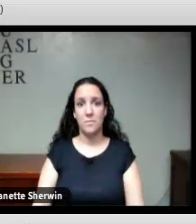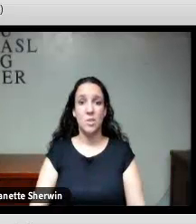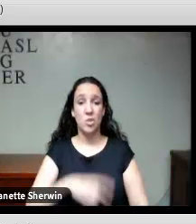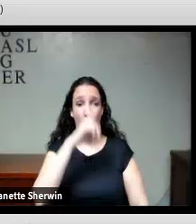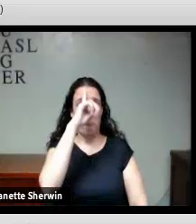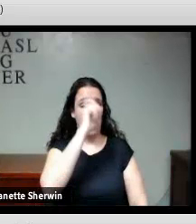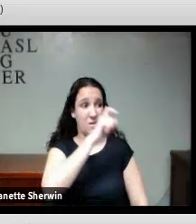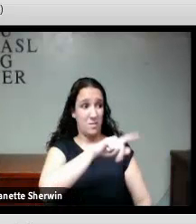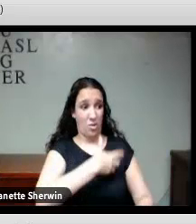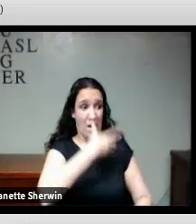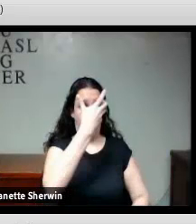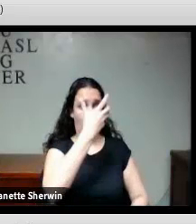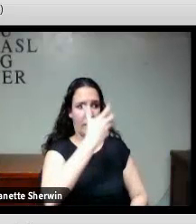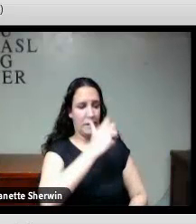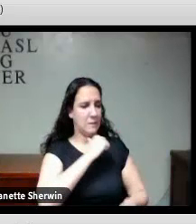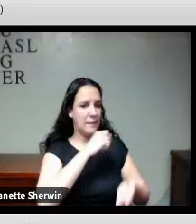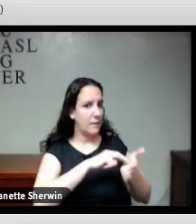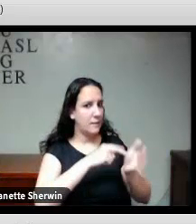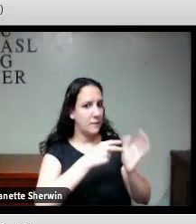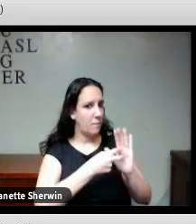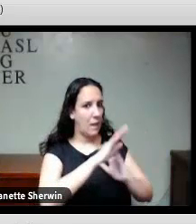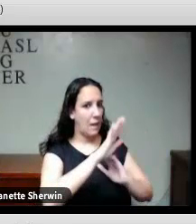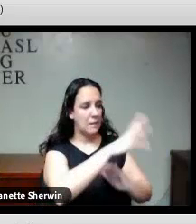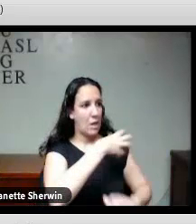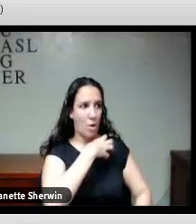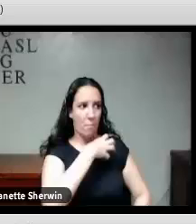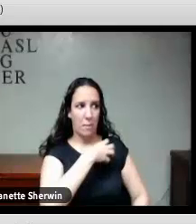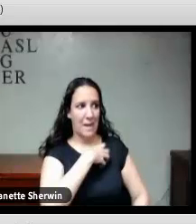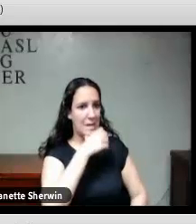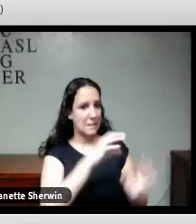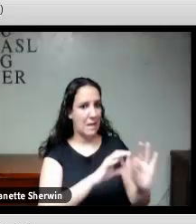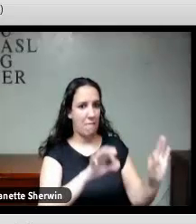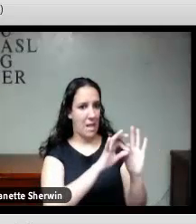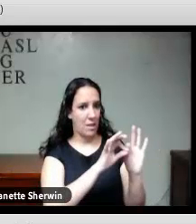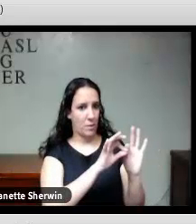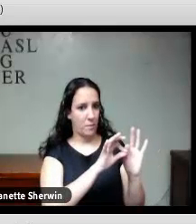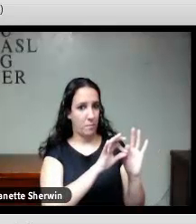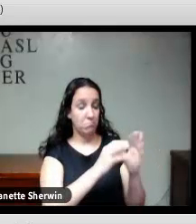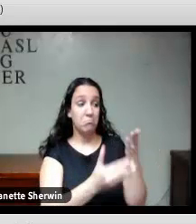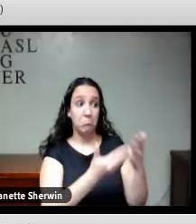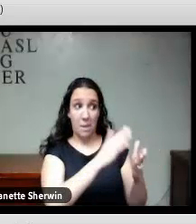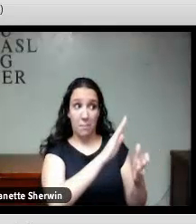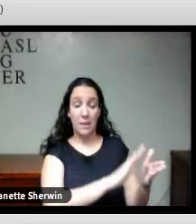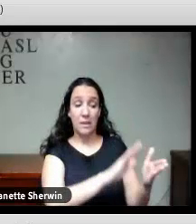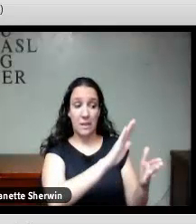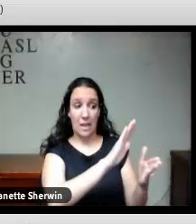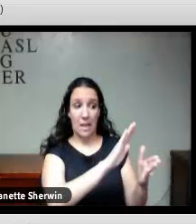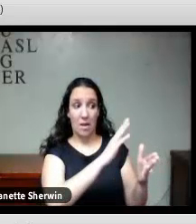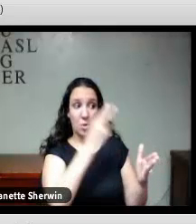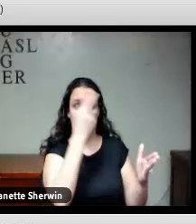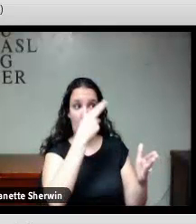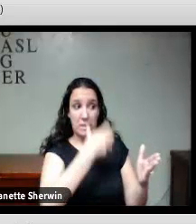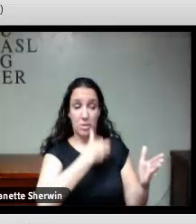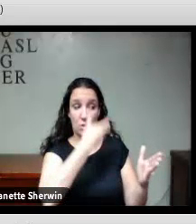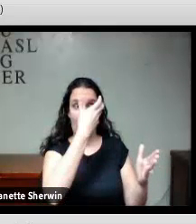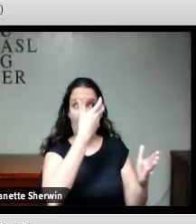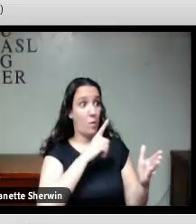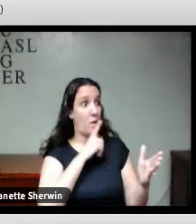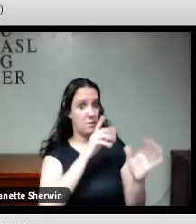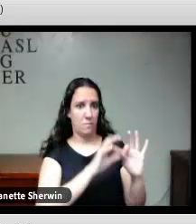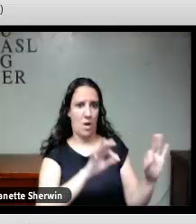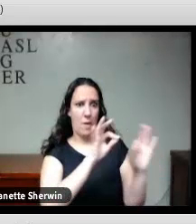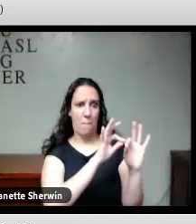earlier. Dig a little deeper. There might be a very valid reason that they're angry or upset or frustrated.